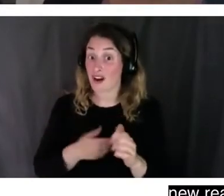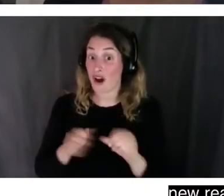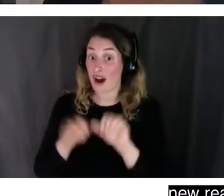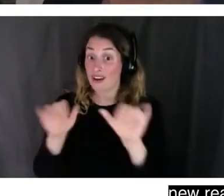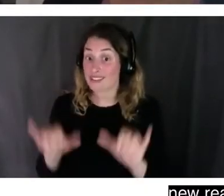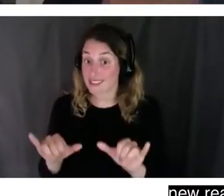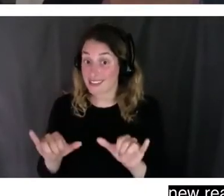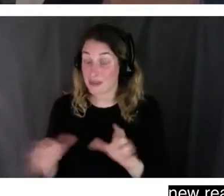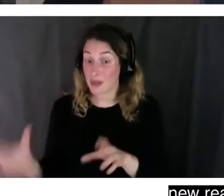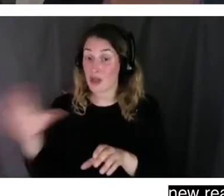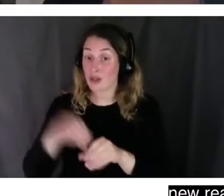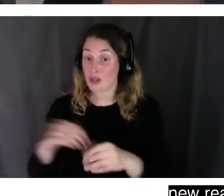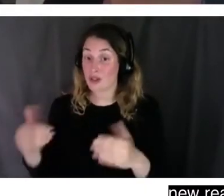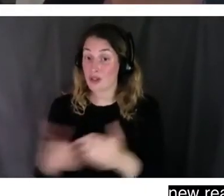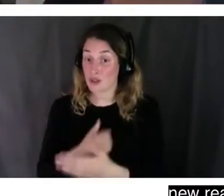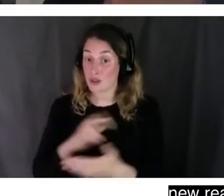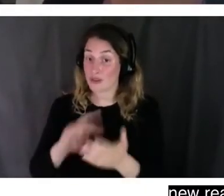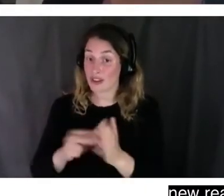realities,